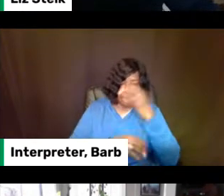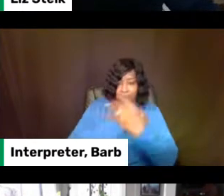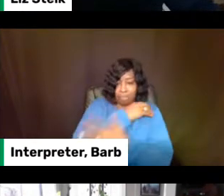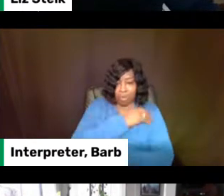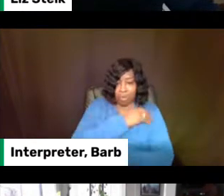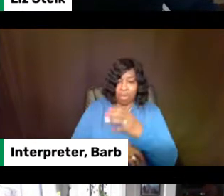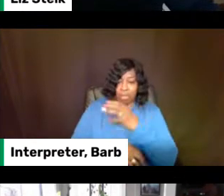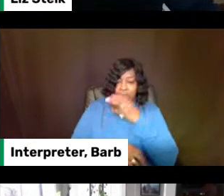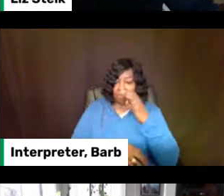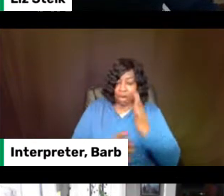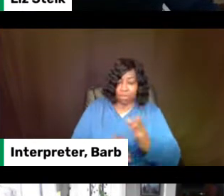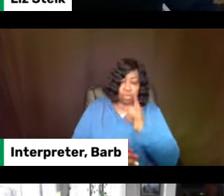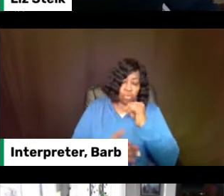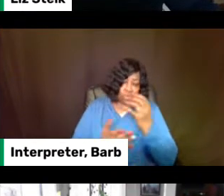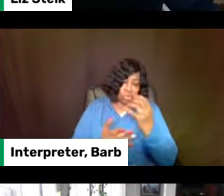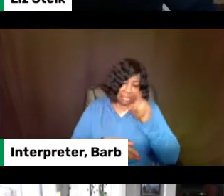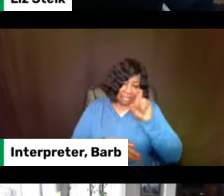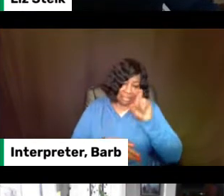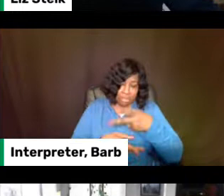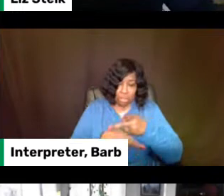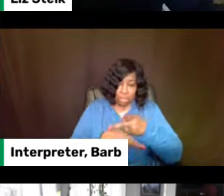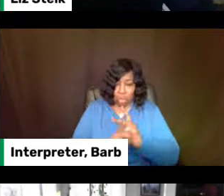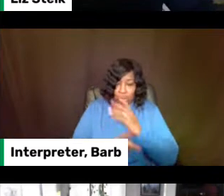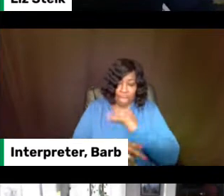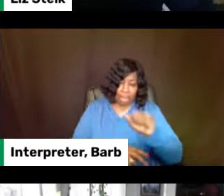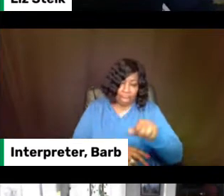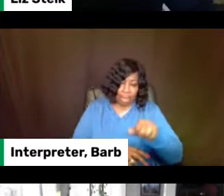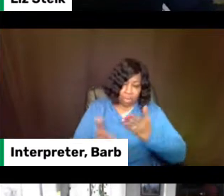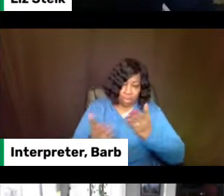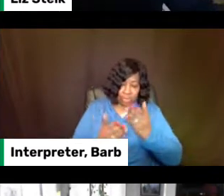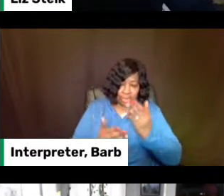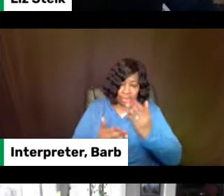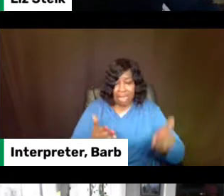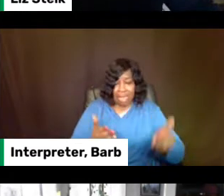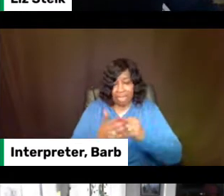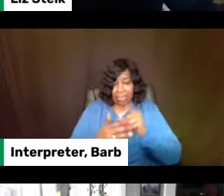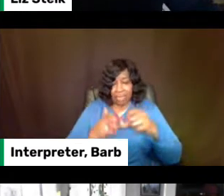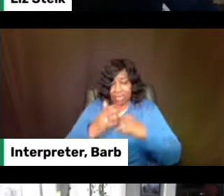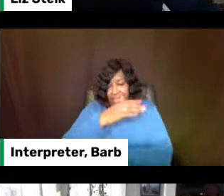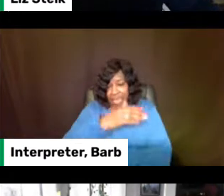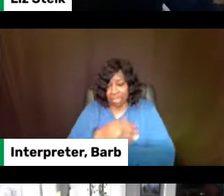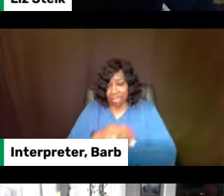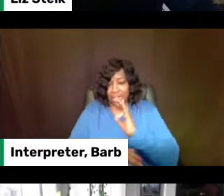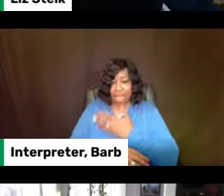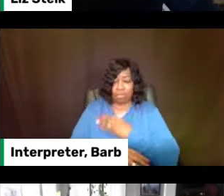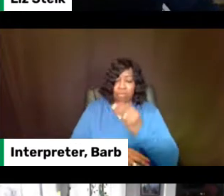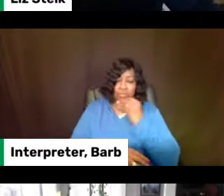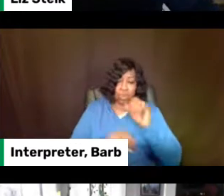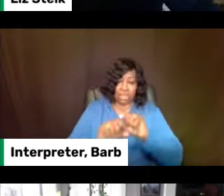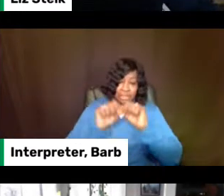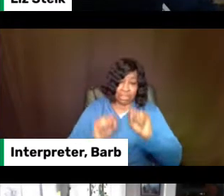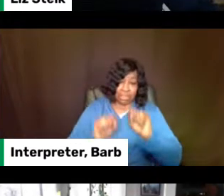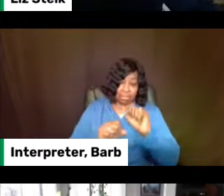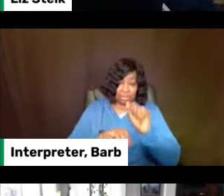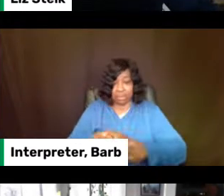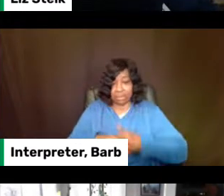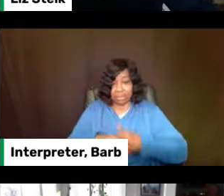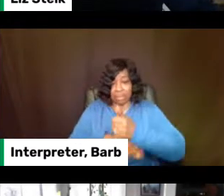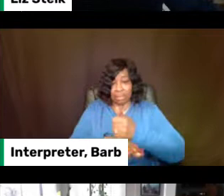loans and other services. So, again, these are the foundations that our food system is built upon.